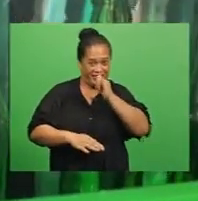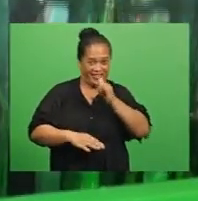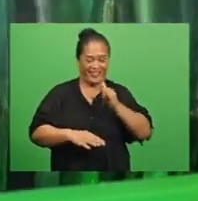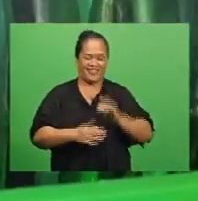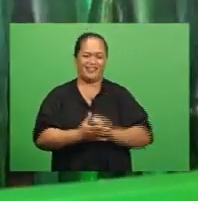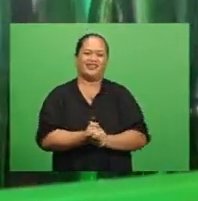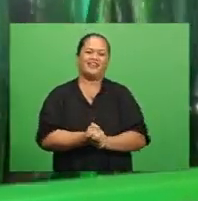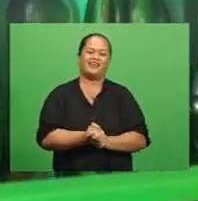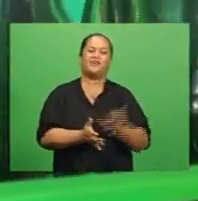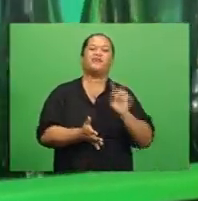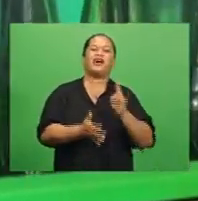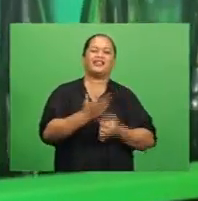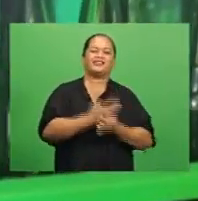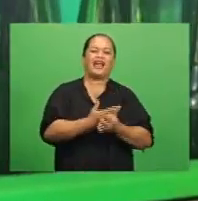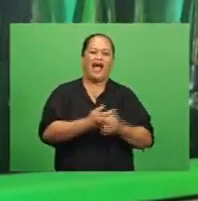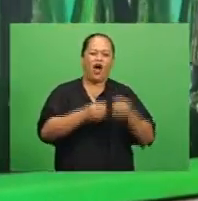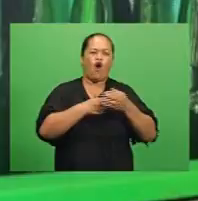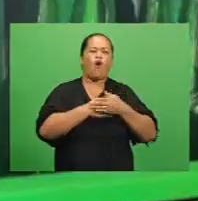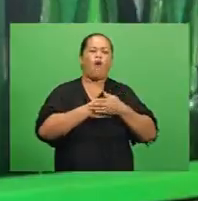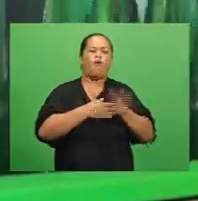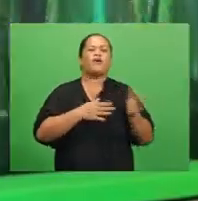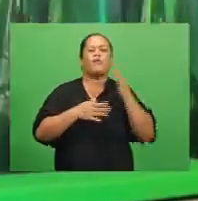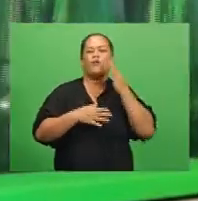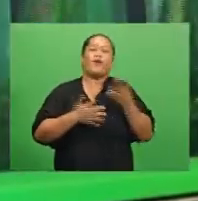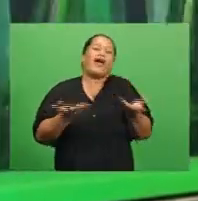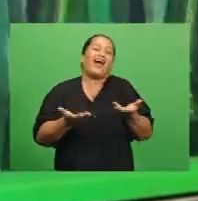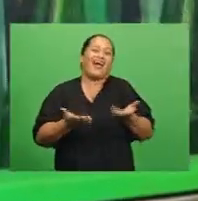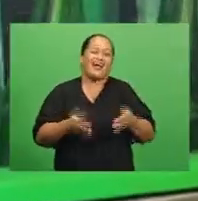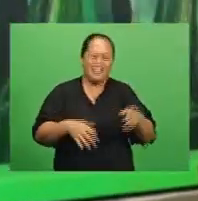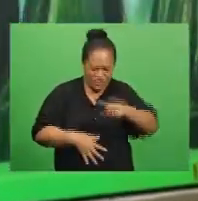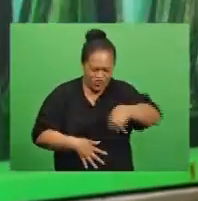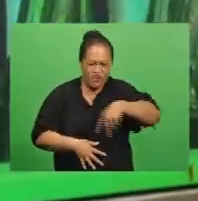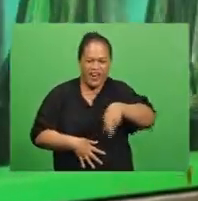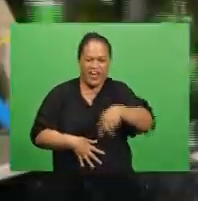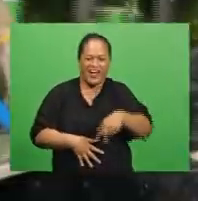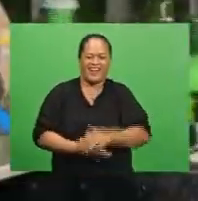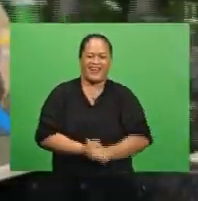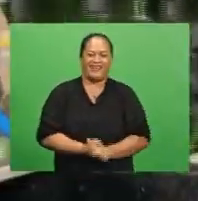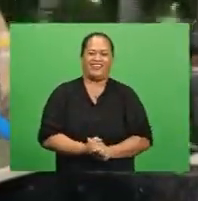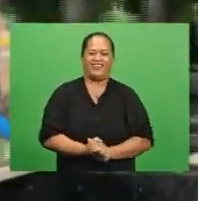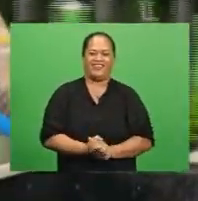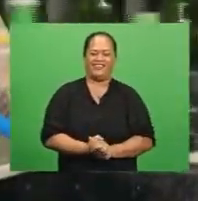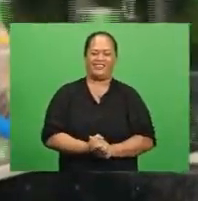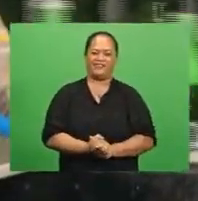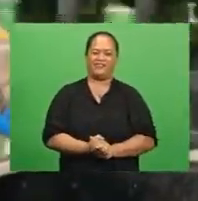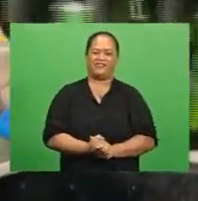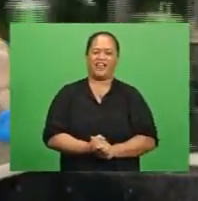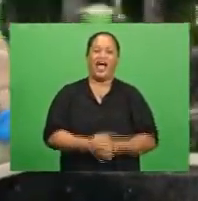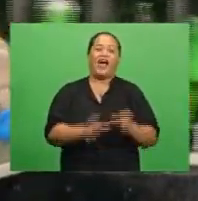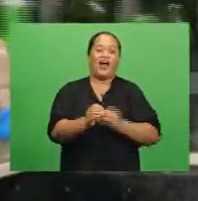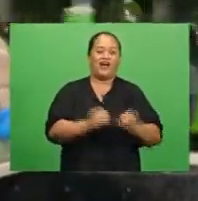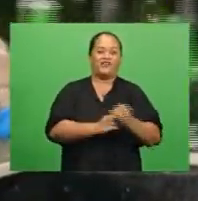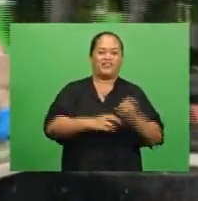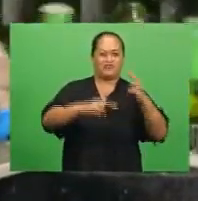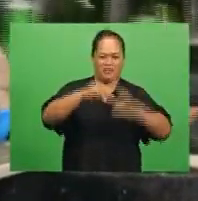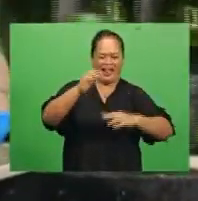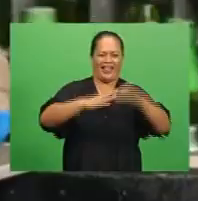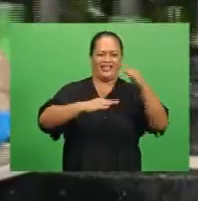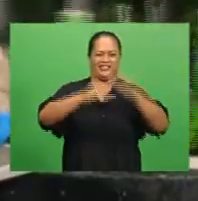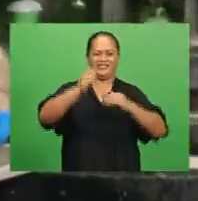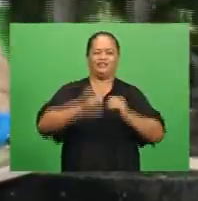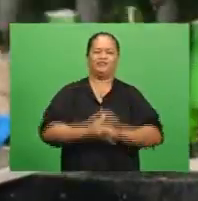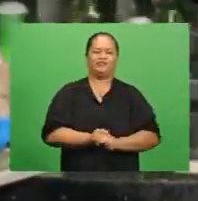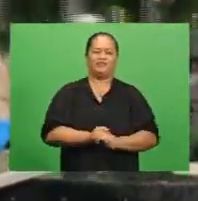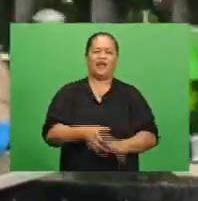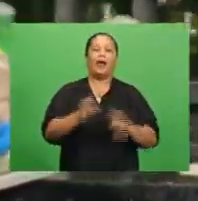Suva, housing the brewery, state-of-the-art logistical facilities and an office building. Punja adds that the